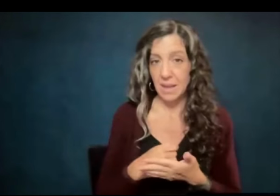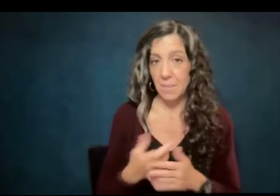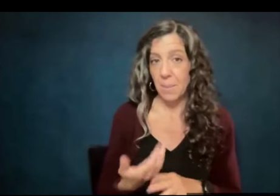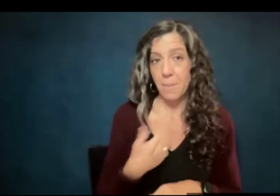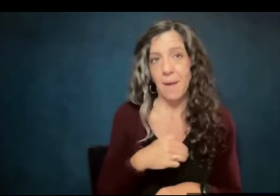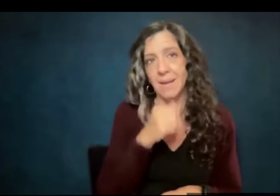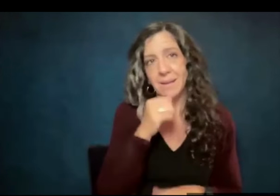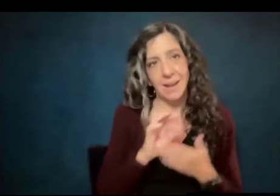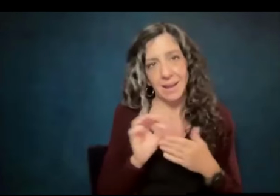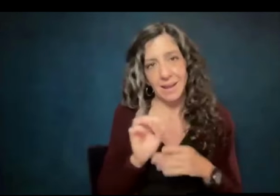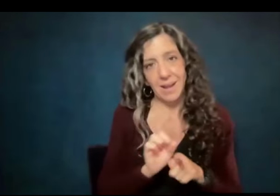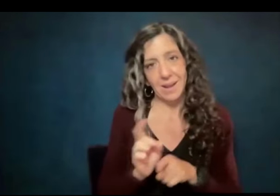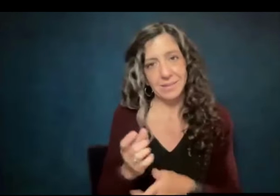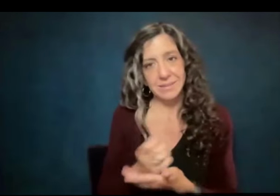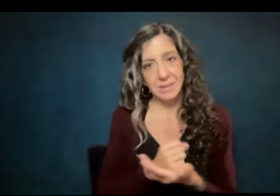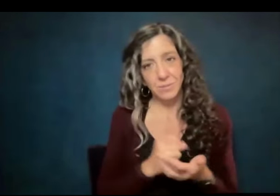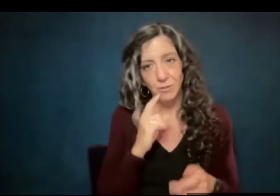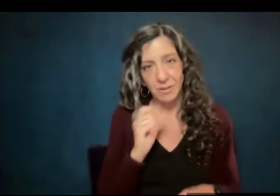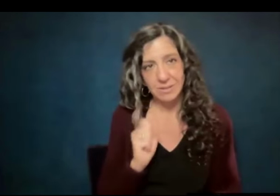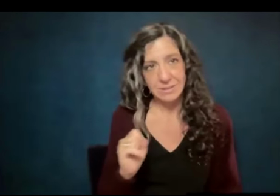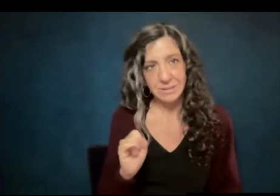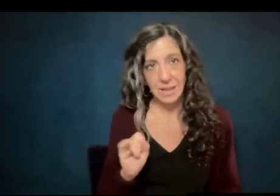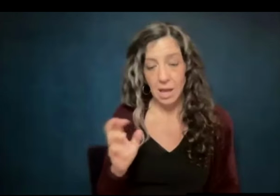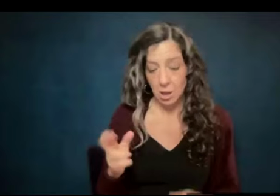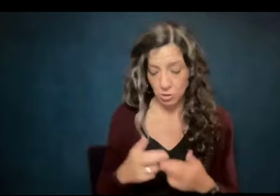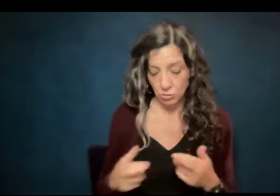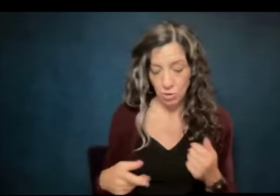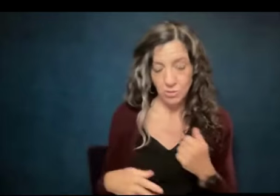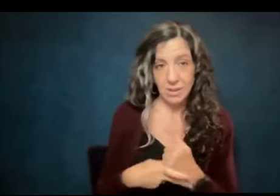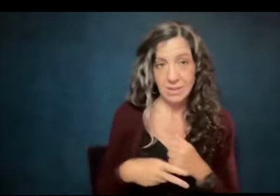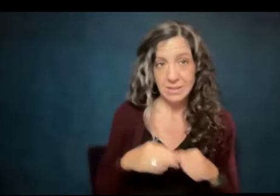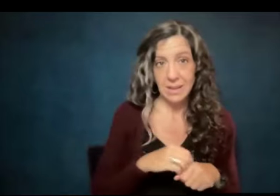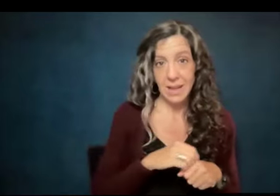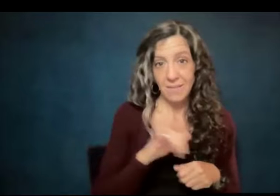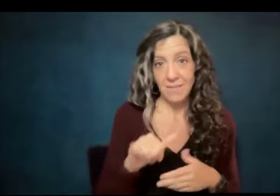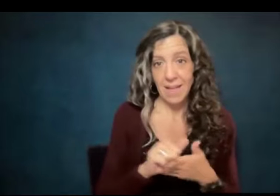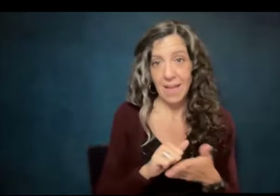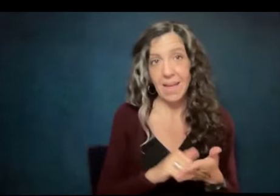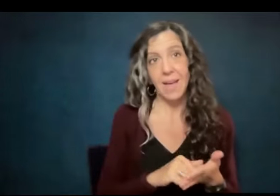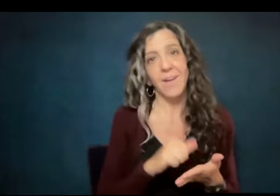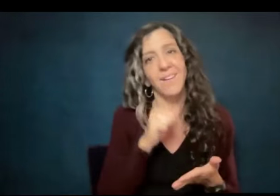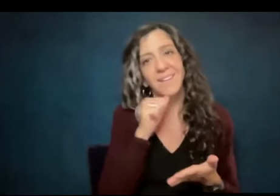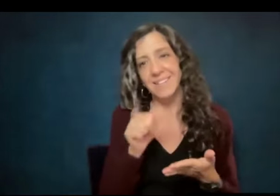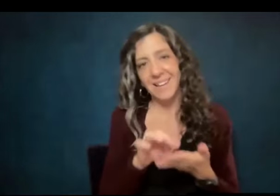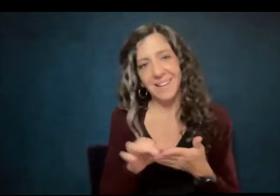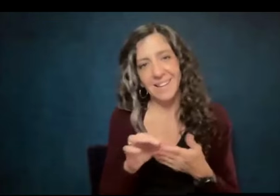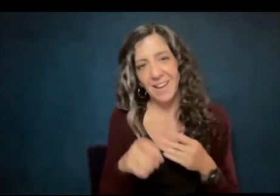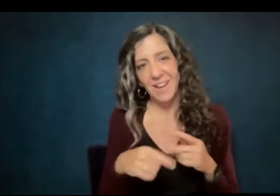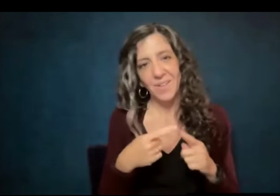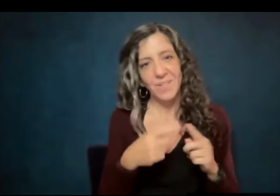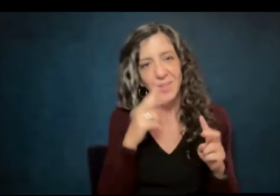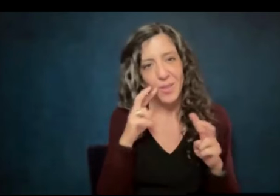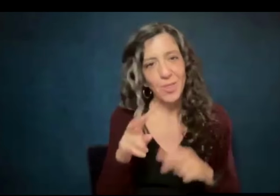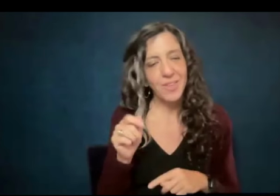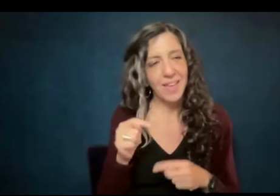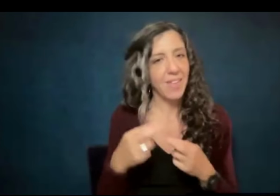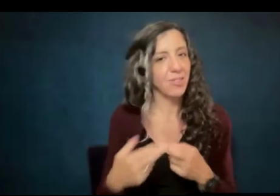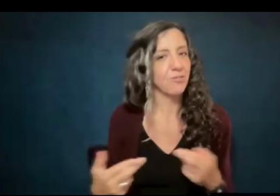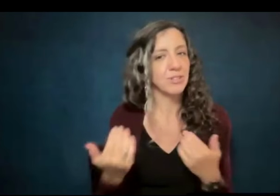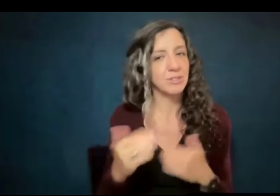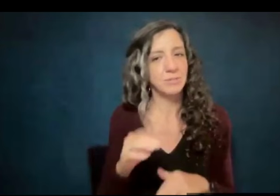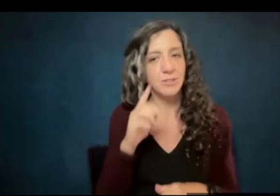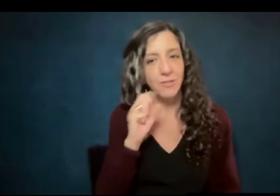SSI, and the resources that they have saved in that account do not count when they're looking at the resource limit